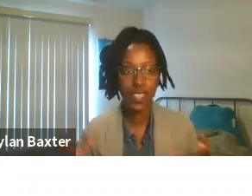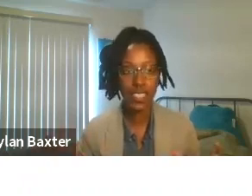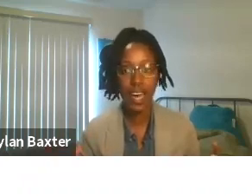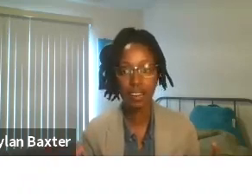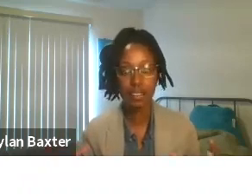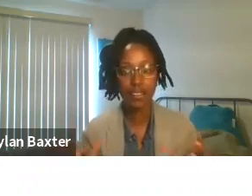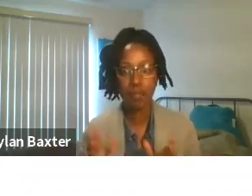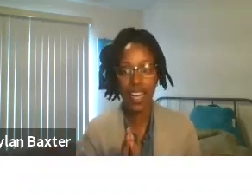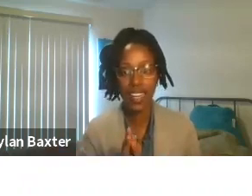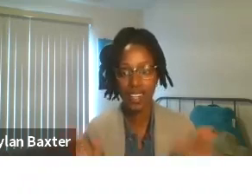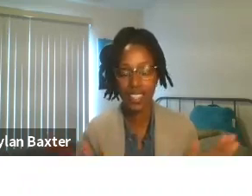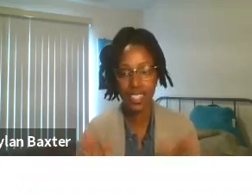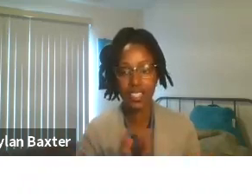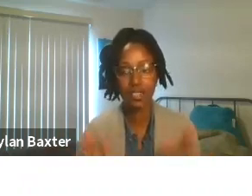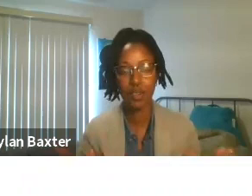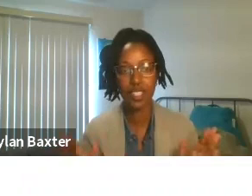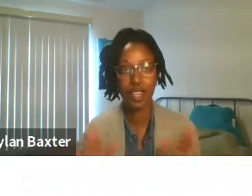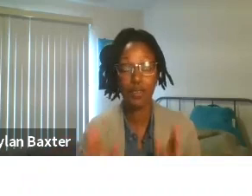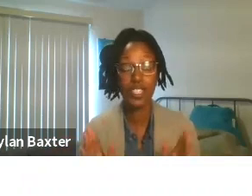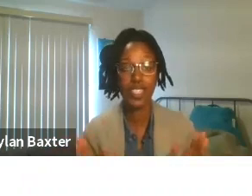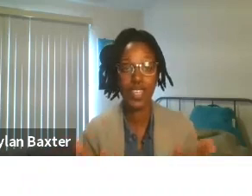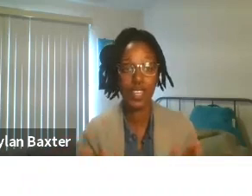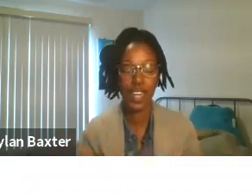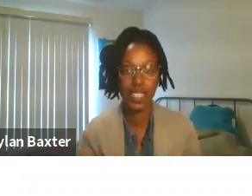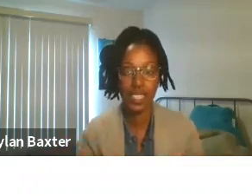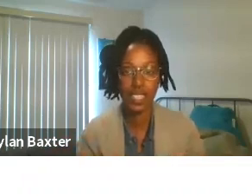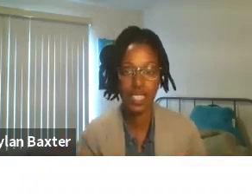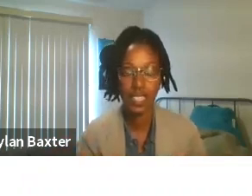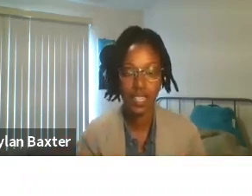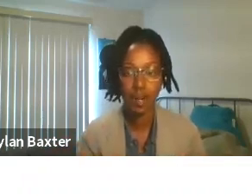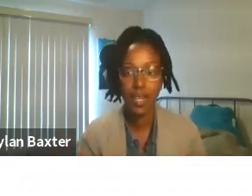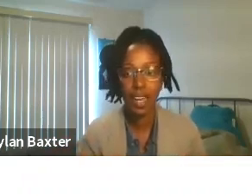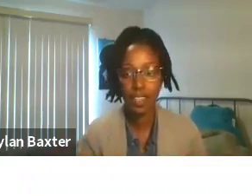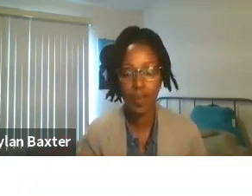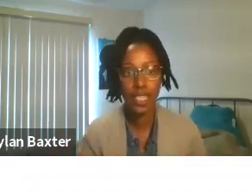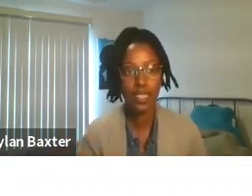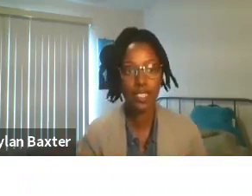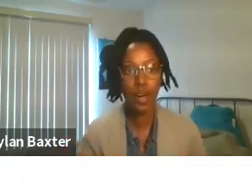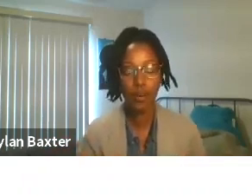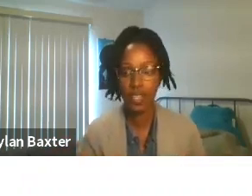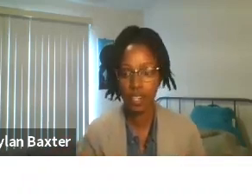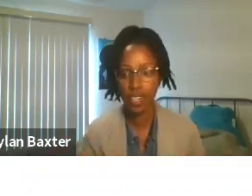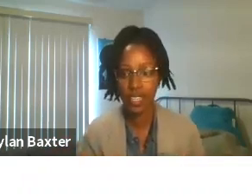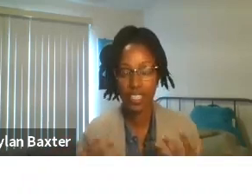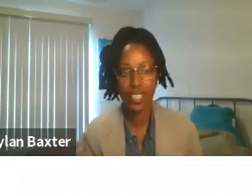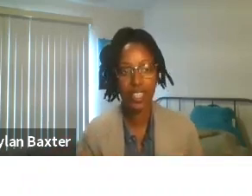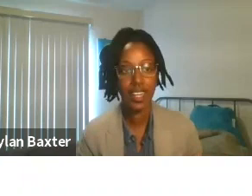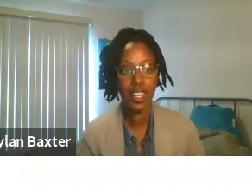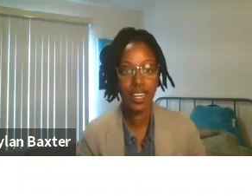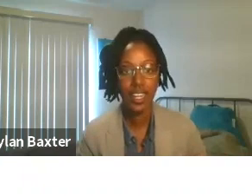the faculty staff binary is like such an unfortunate thing that exists in higher ed spaces. And so I would